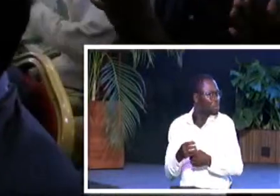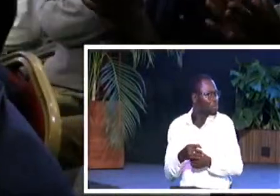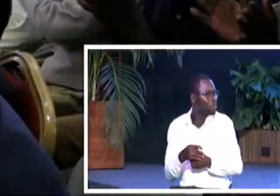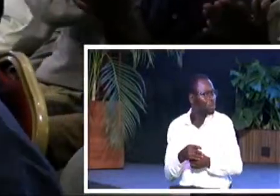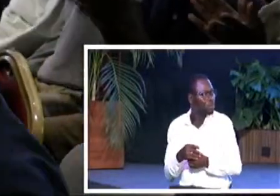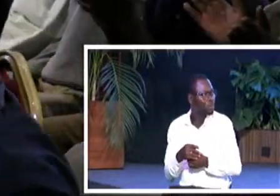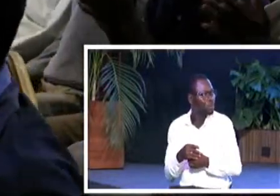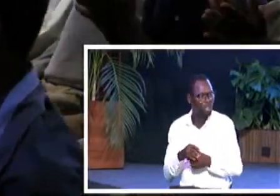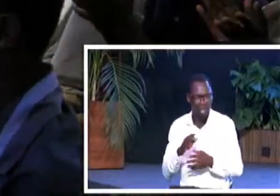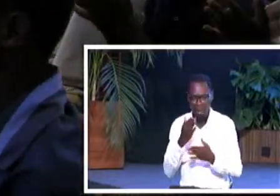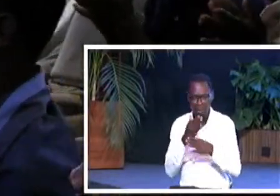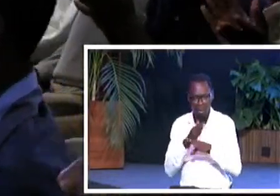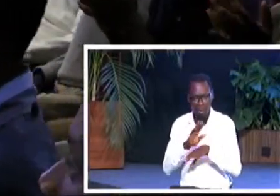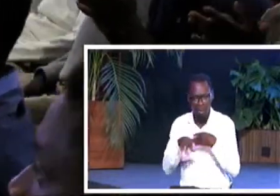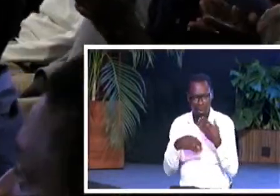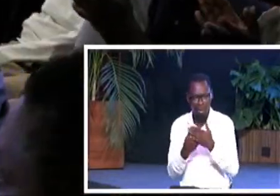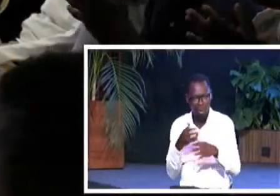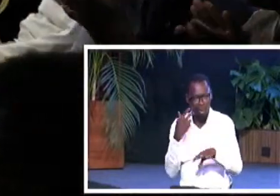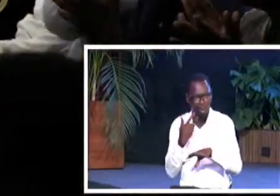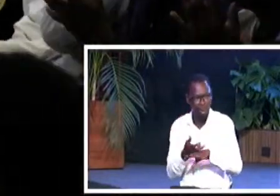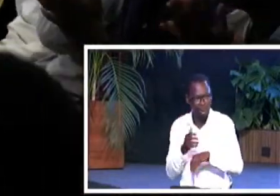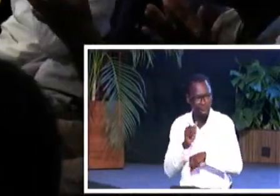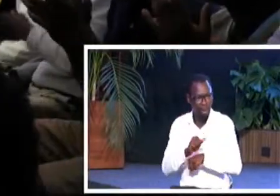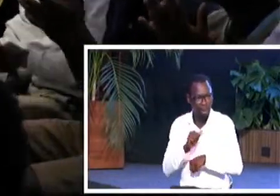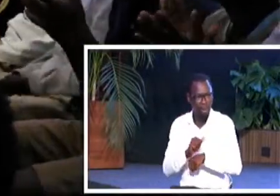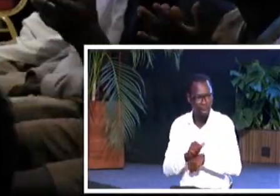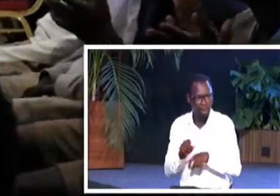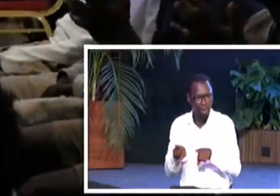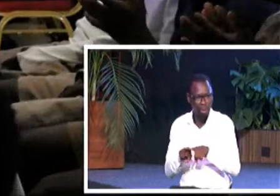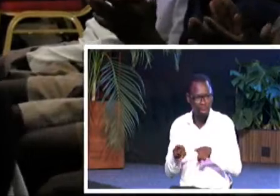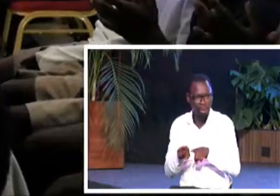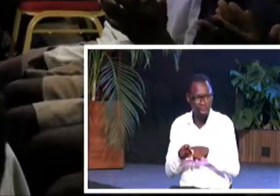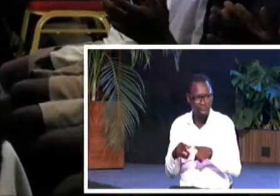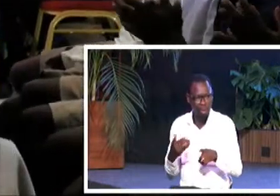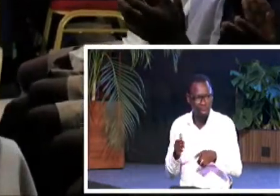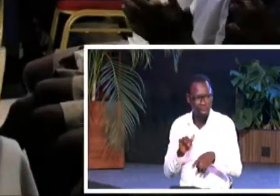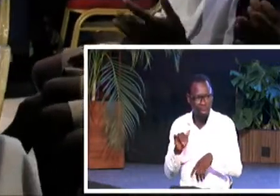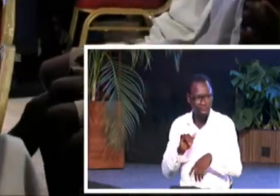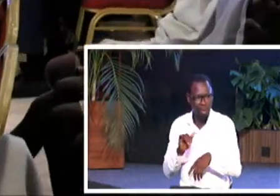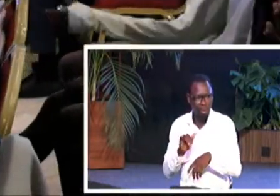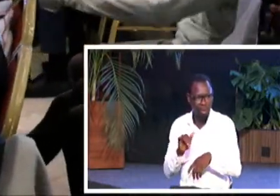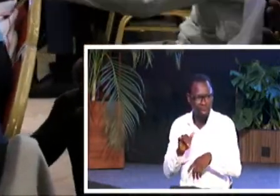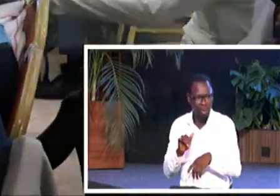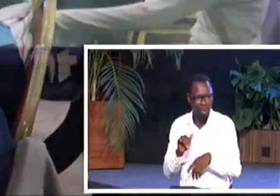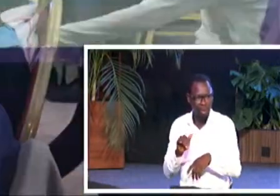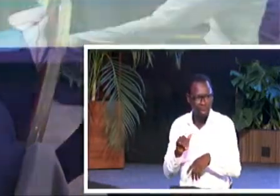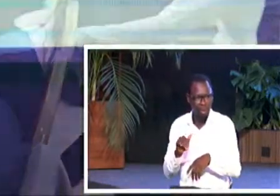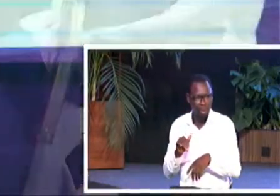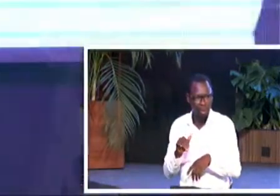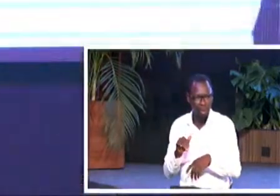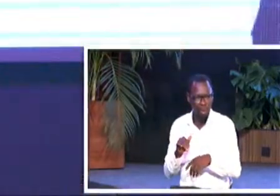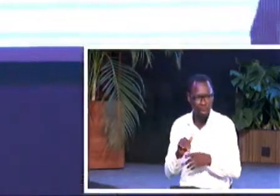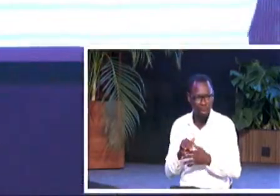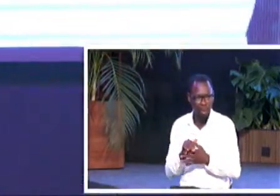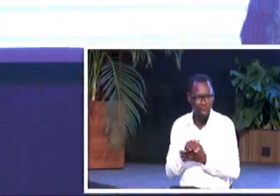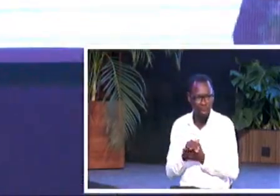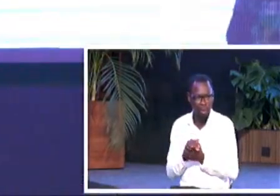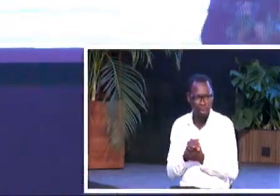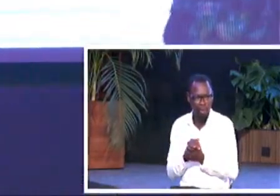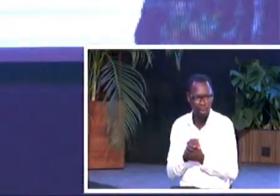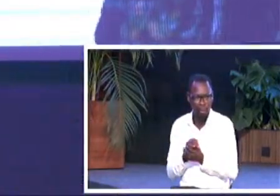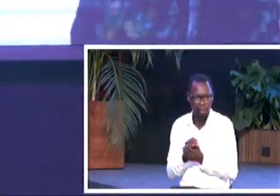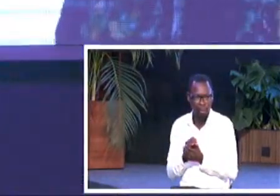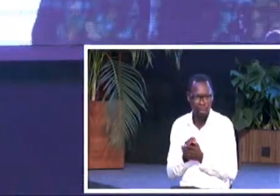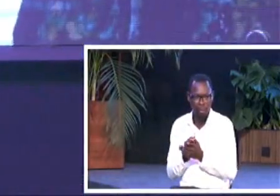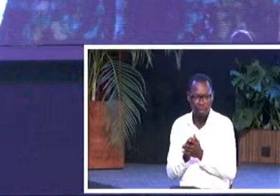After all the hard work, you also have to pray to God for guidance. So tomorrow we start our 40-day fast, 40 days of fasting and prayer. Just inviting you to